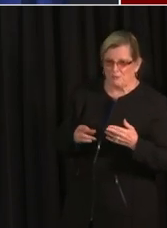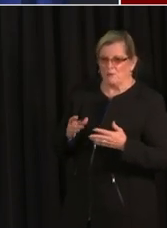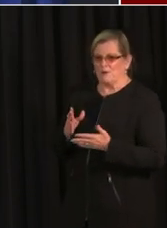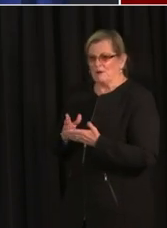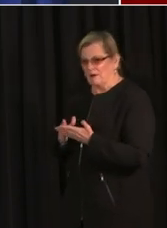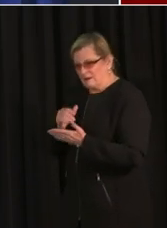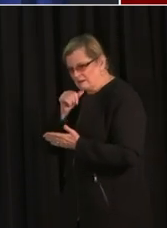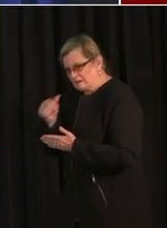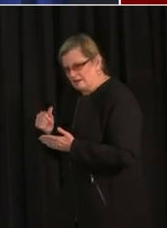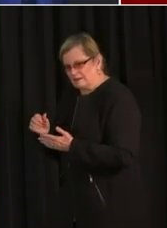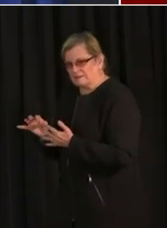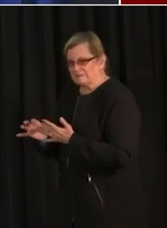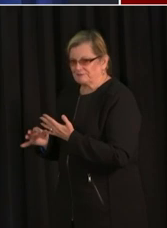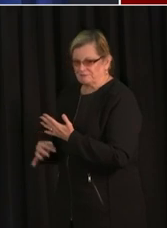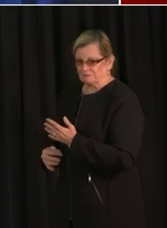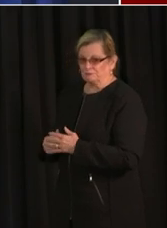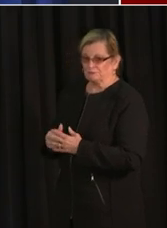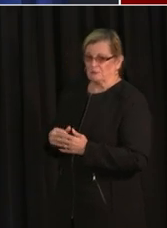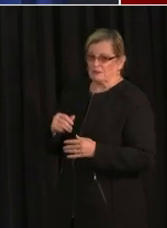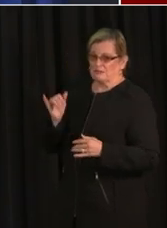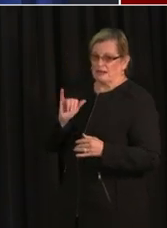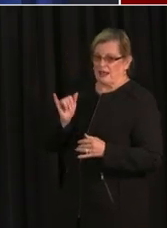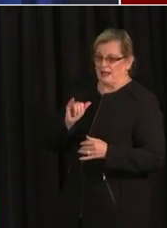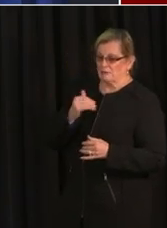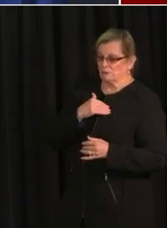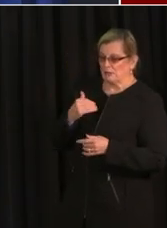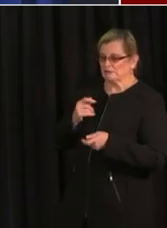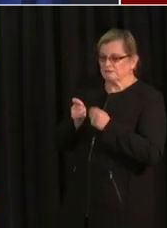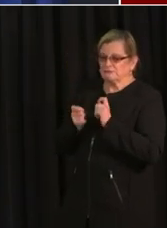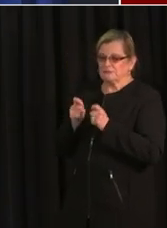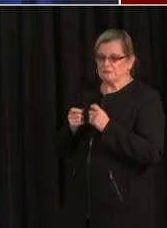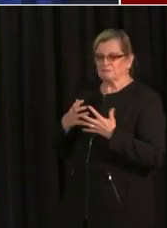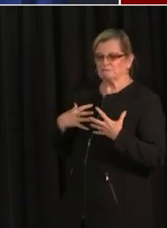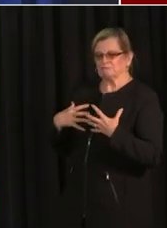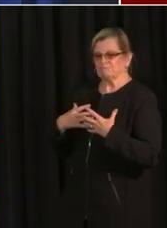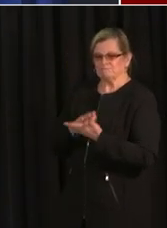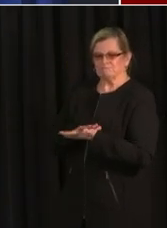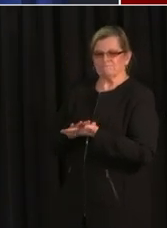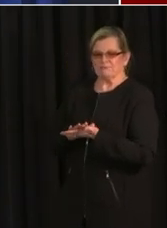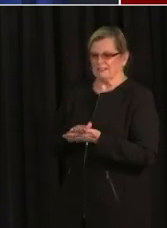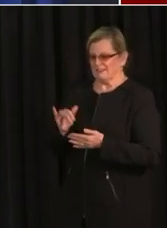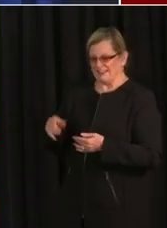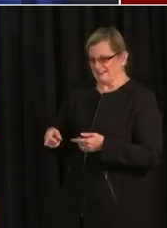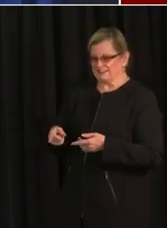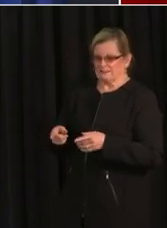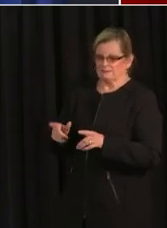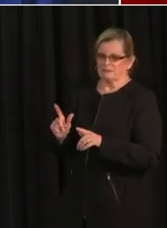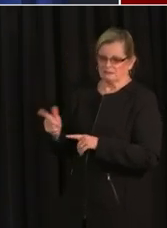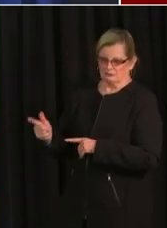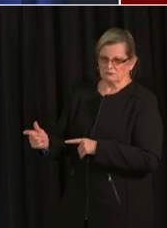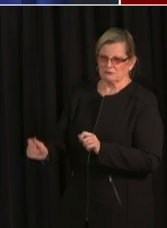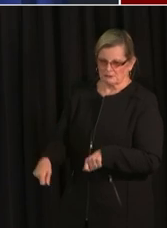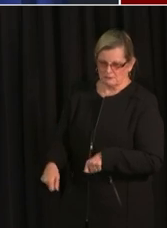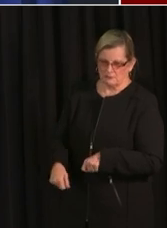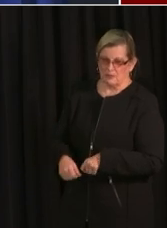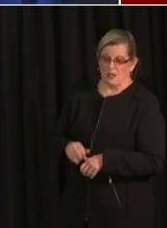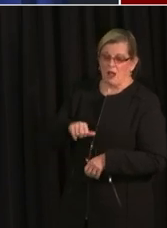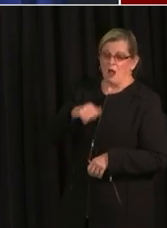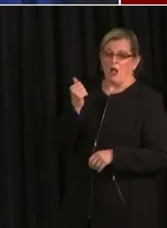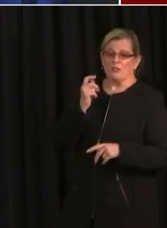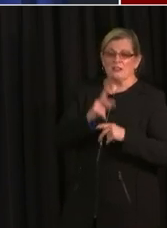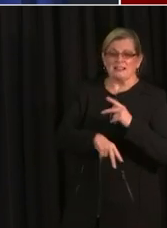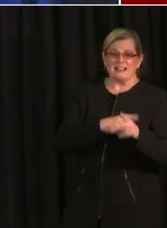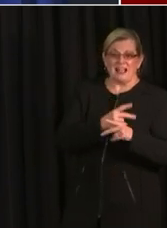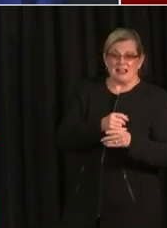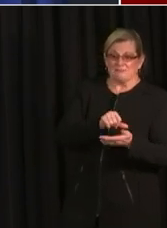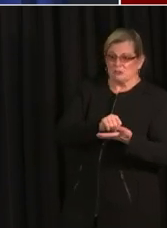such as certain breast augmentation, certain types of procedures like that, versus there are some types of procedures that